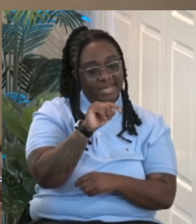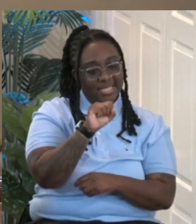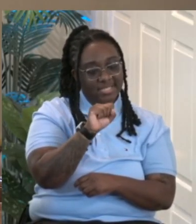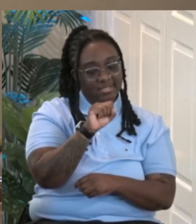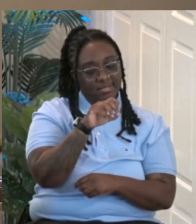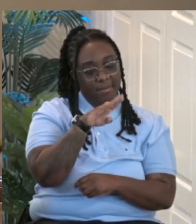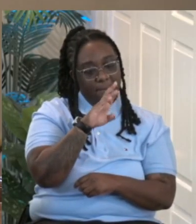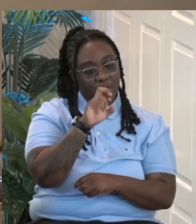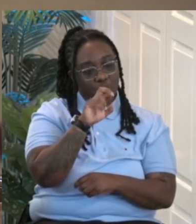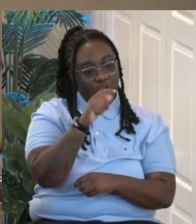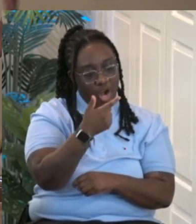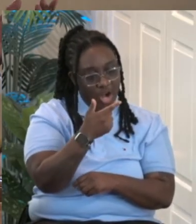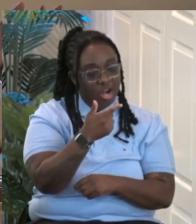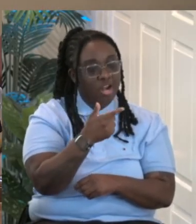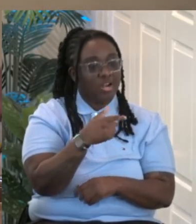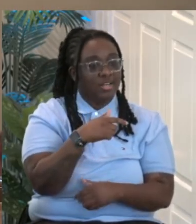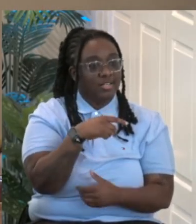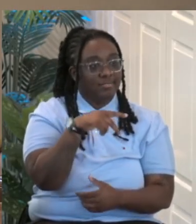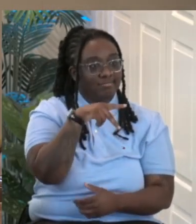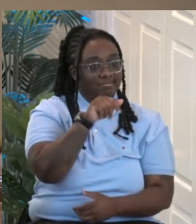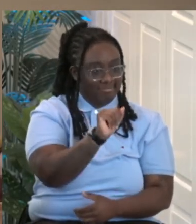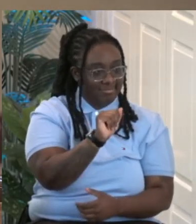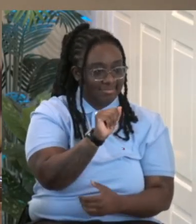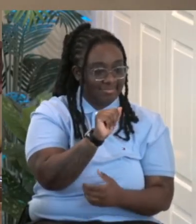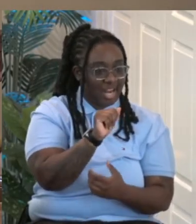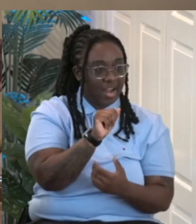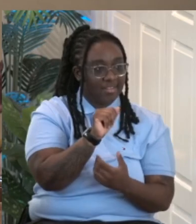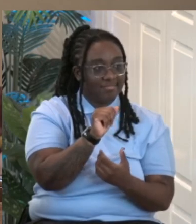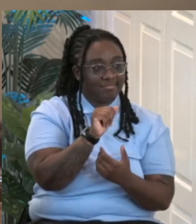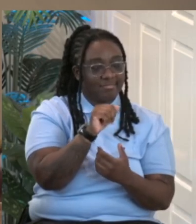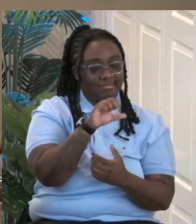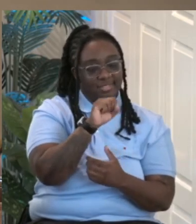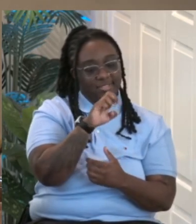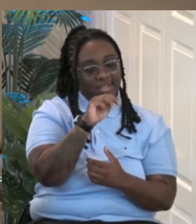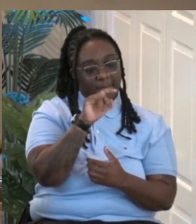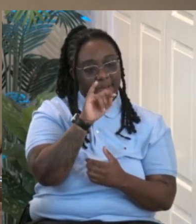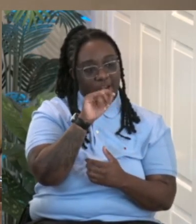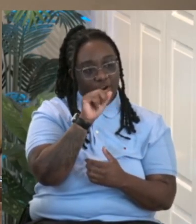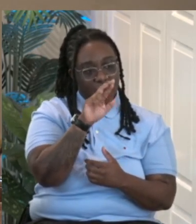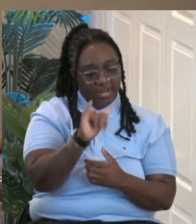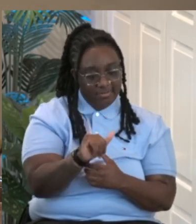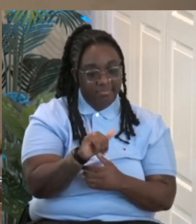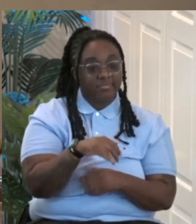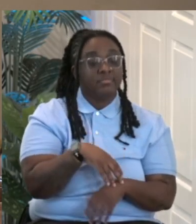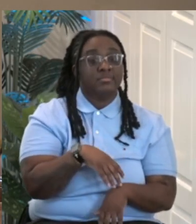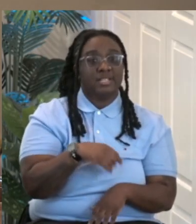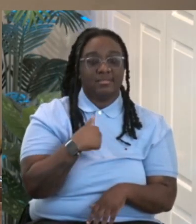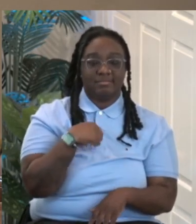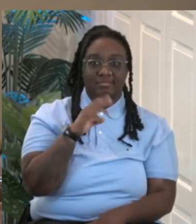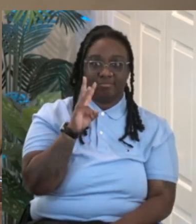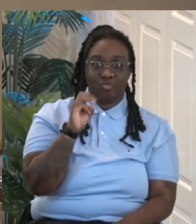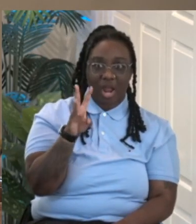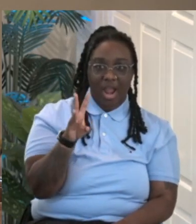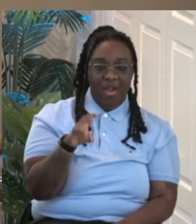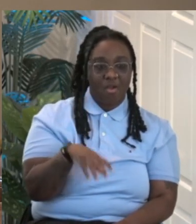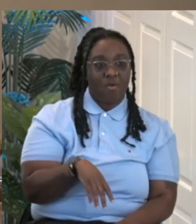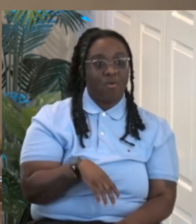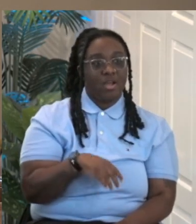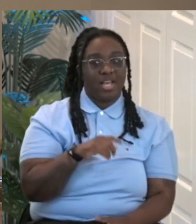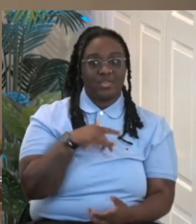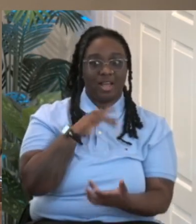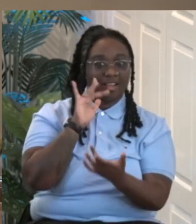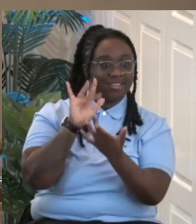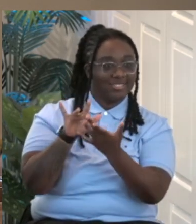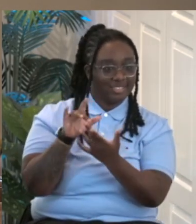wow. So I found Dr. Buttrick, and I said, I get this letter. He said, yeah, and when you get to Pittsburgh, call me, and